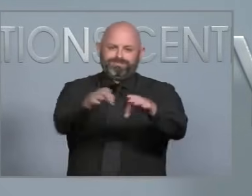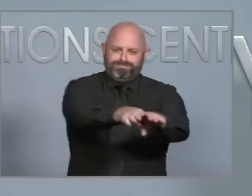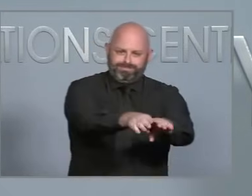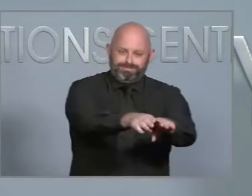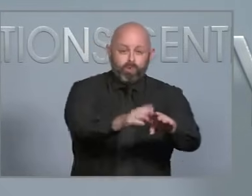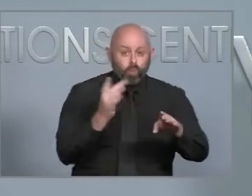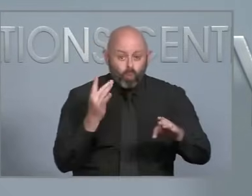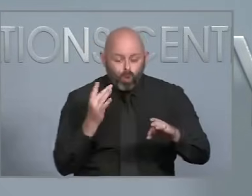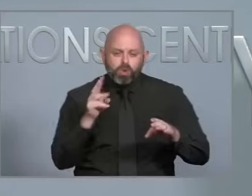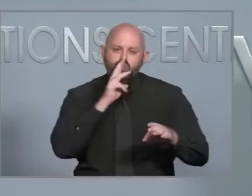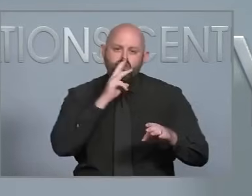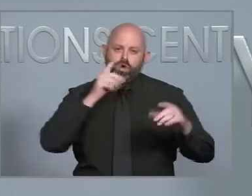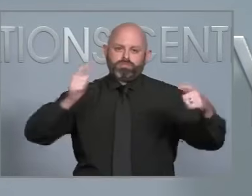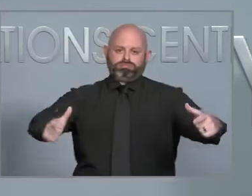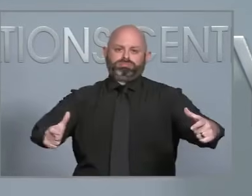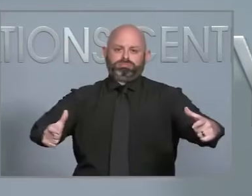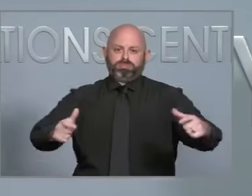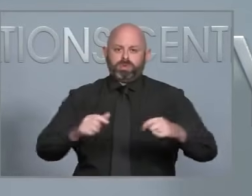US 74